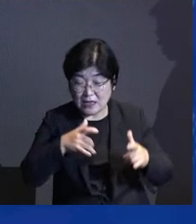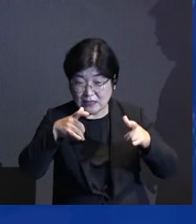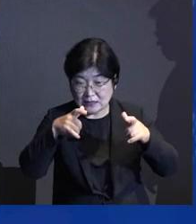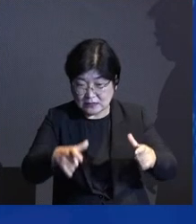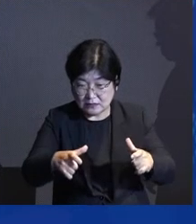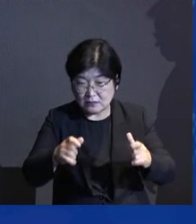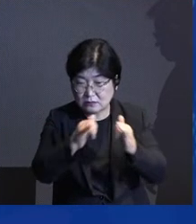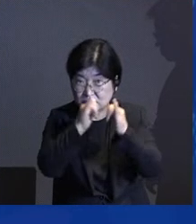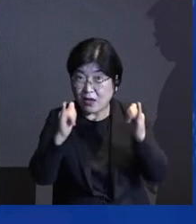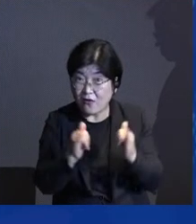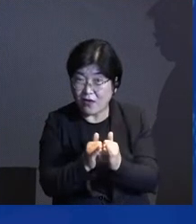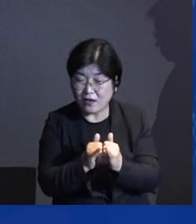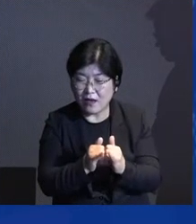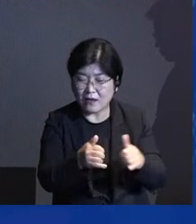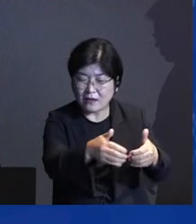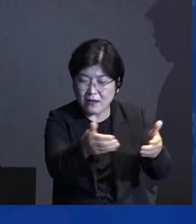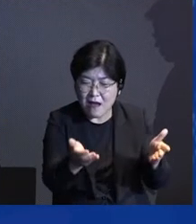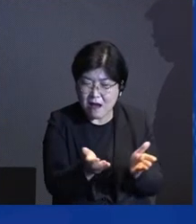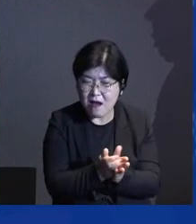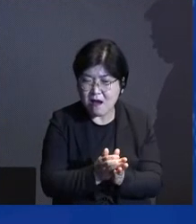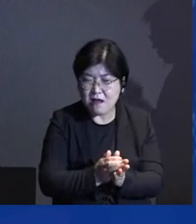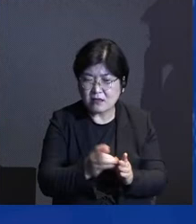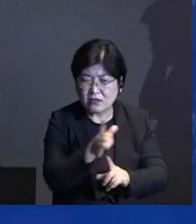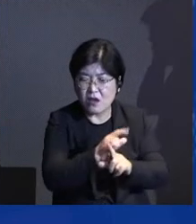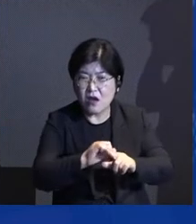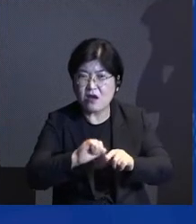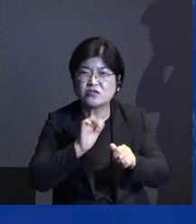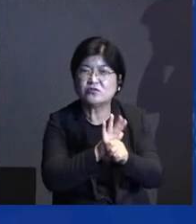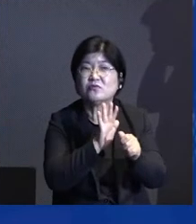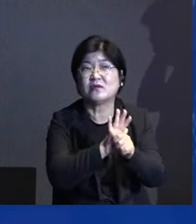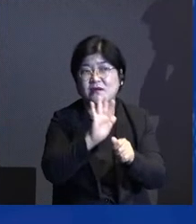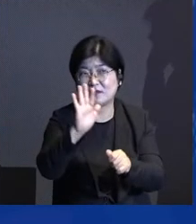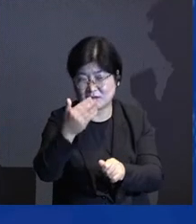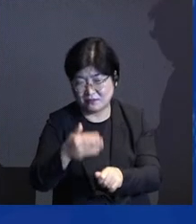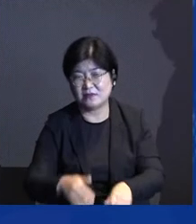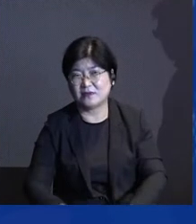that as long as the club is